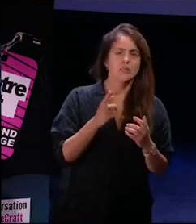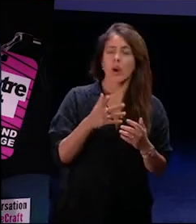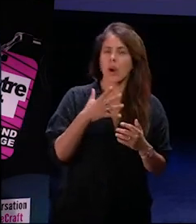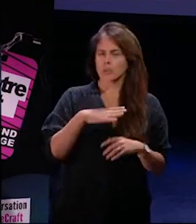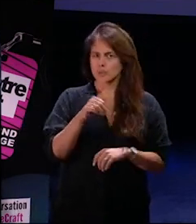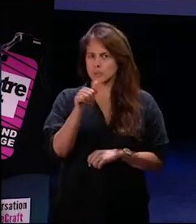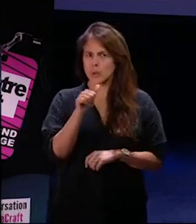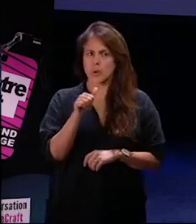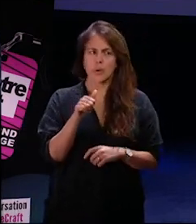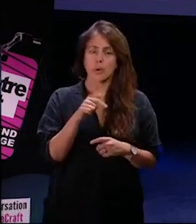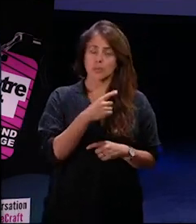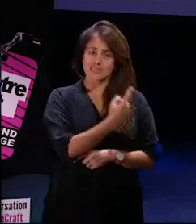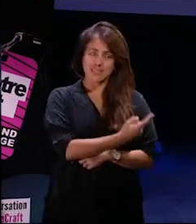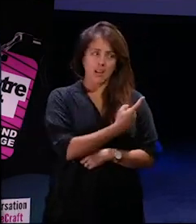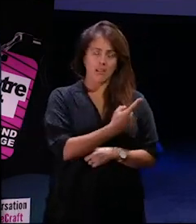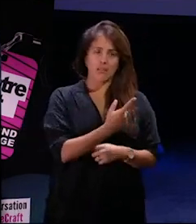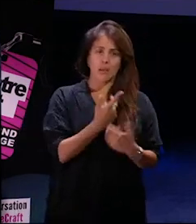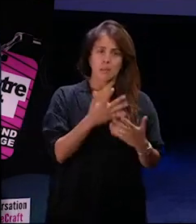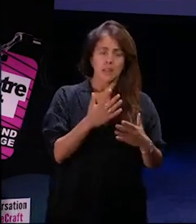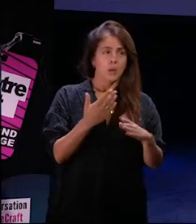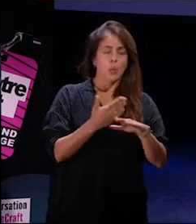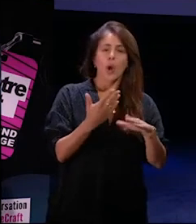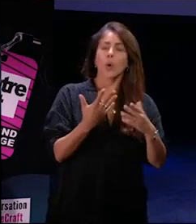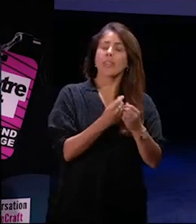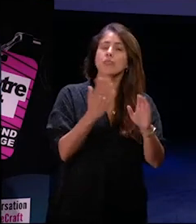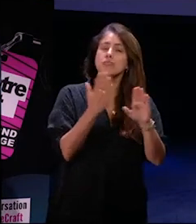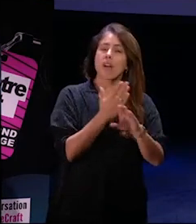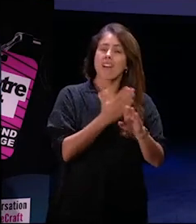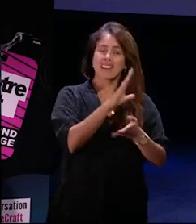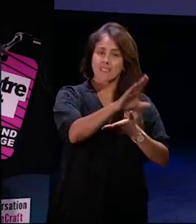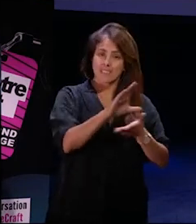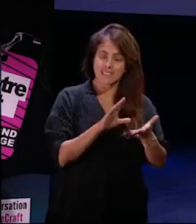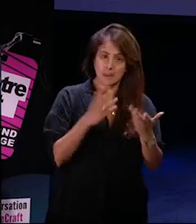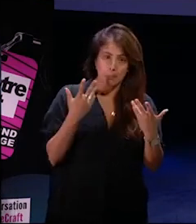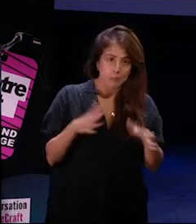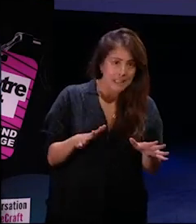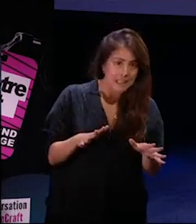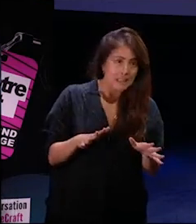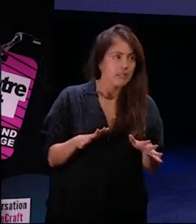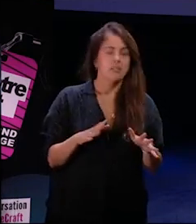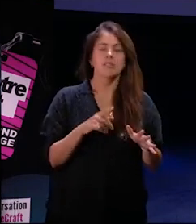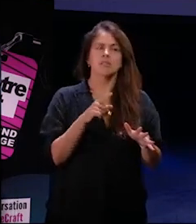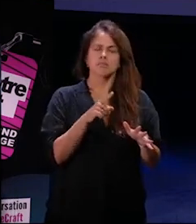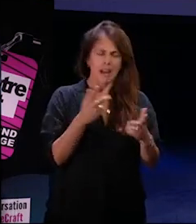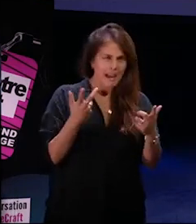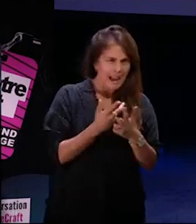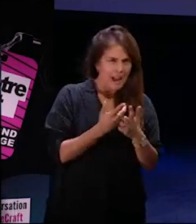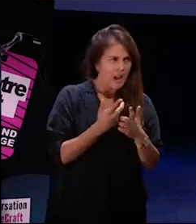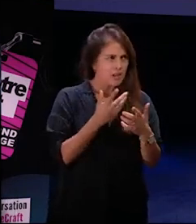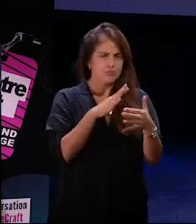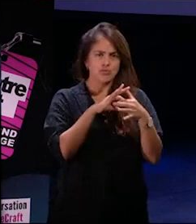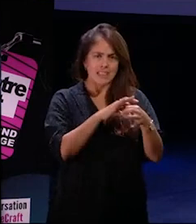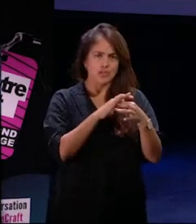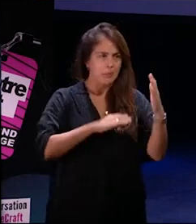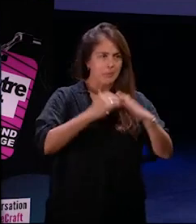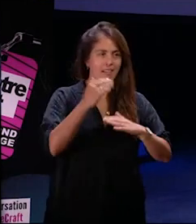ever worked with private investors, and if so, how did you build those relationships? Oh, this is